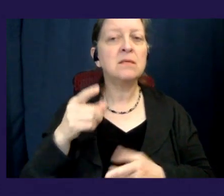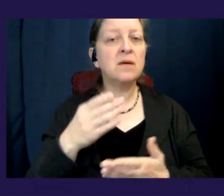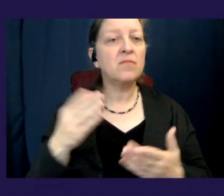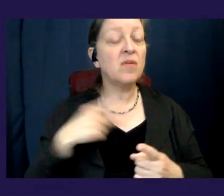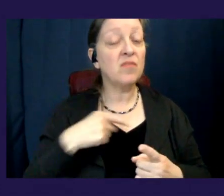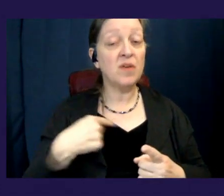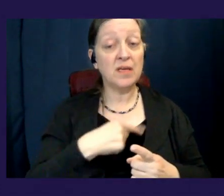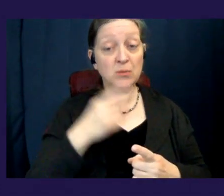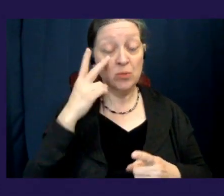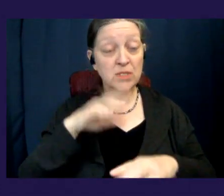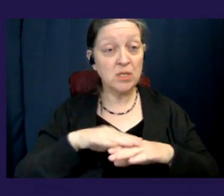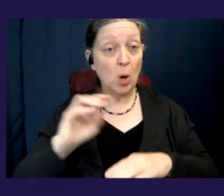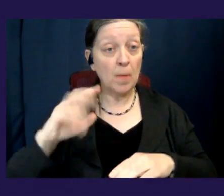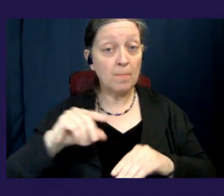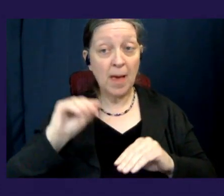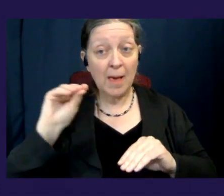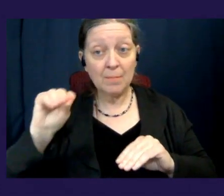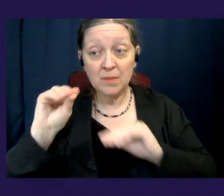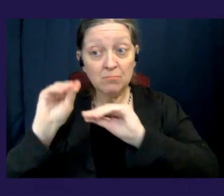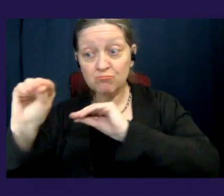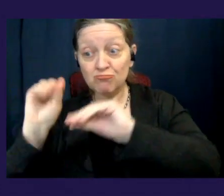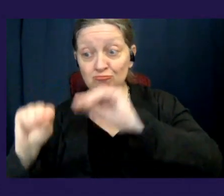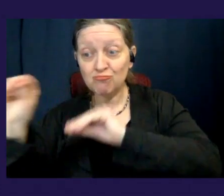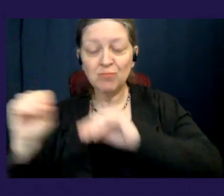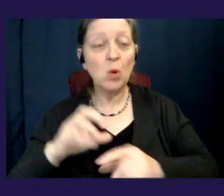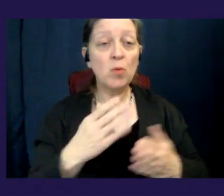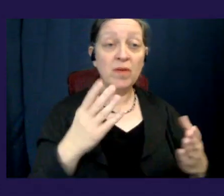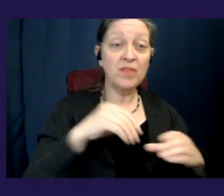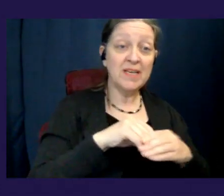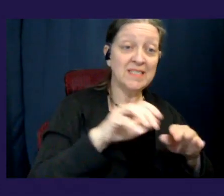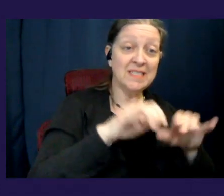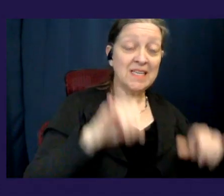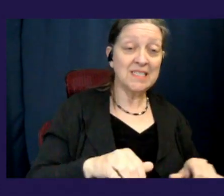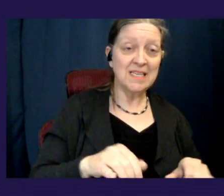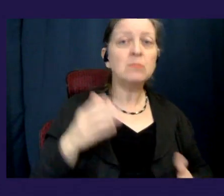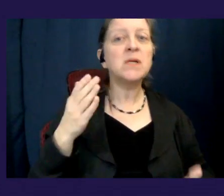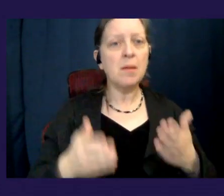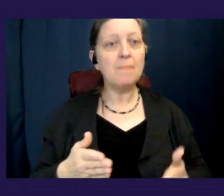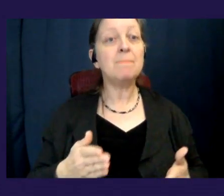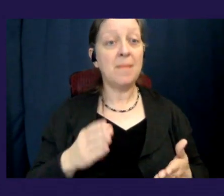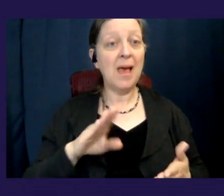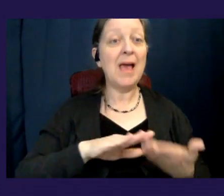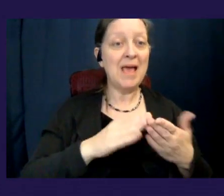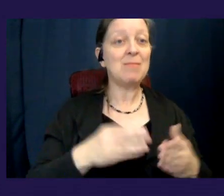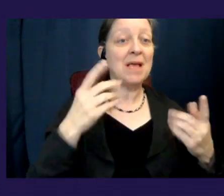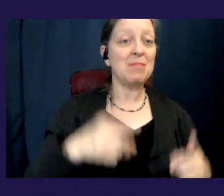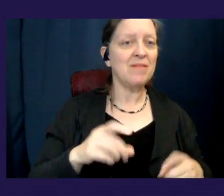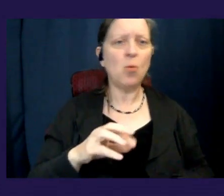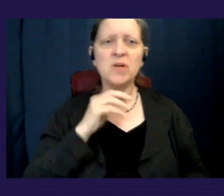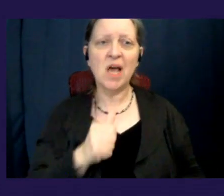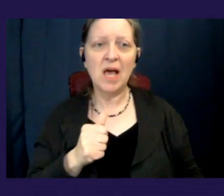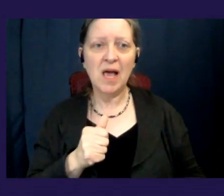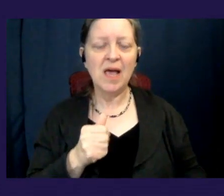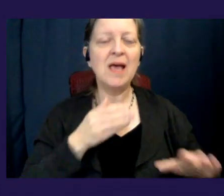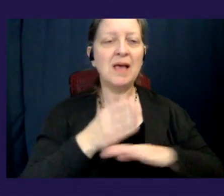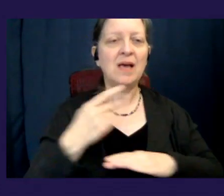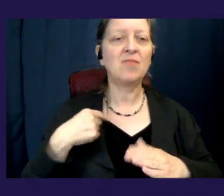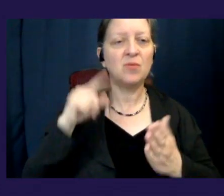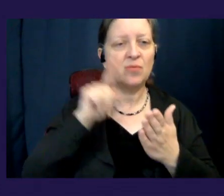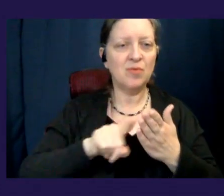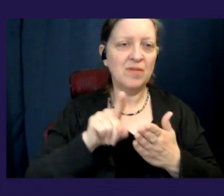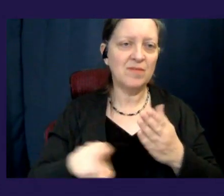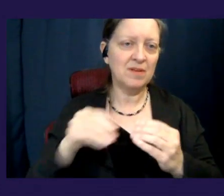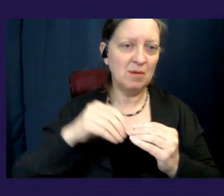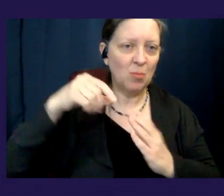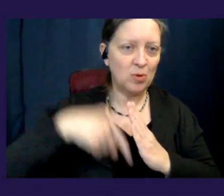into these systems may or may not actually turn out to be events after investigation. But it's important as